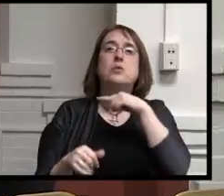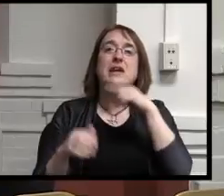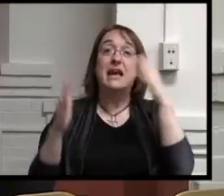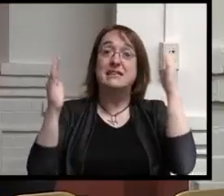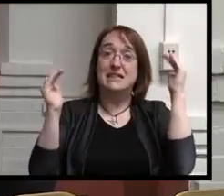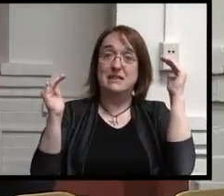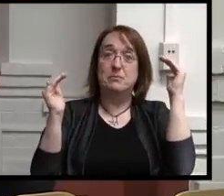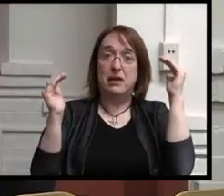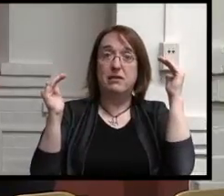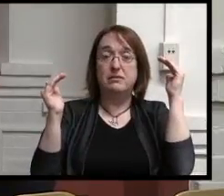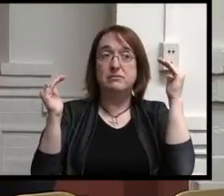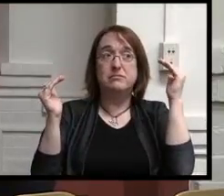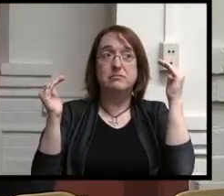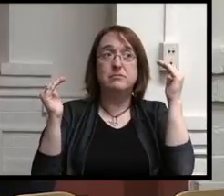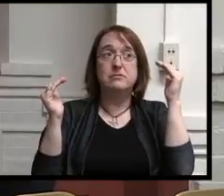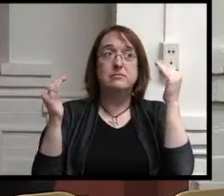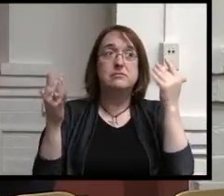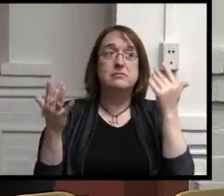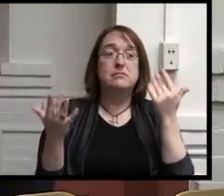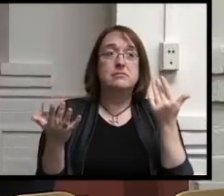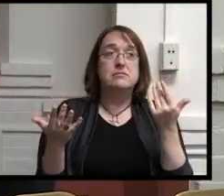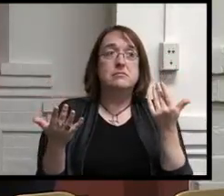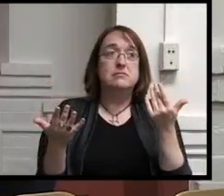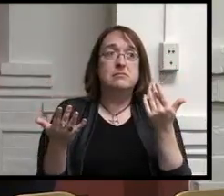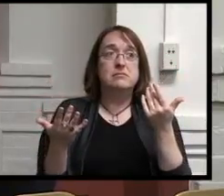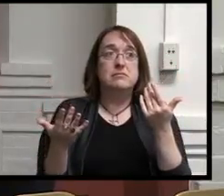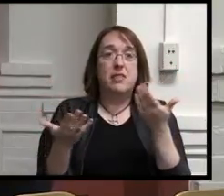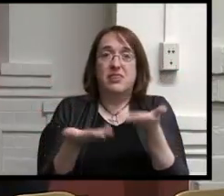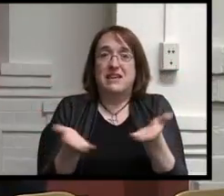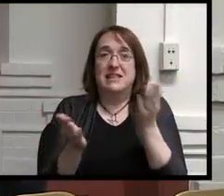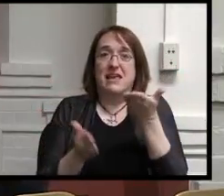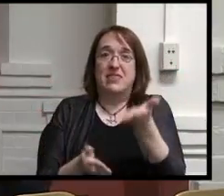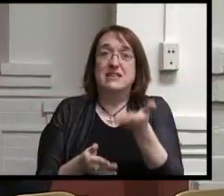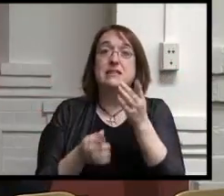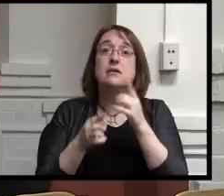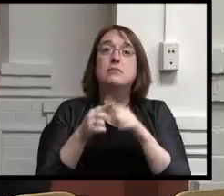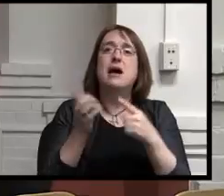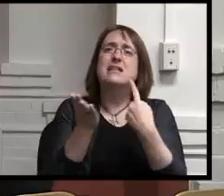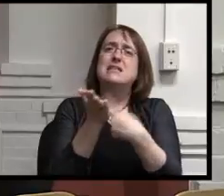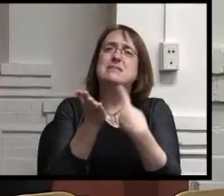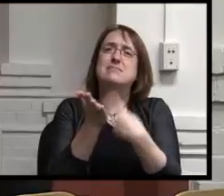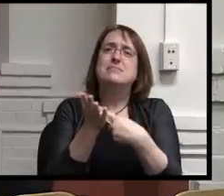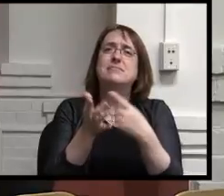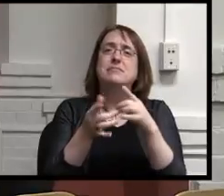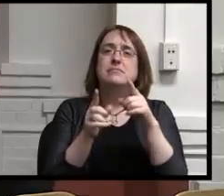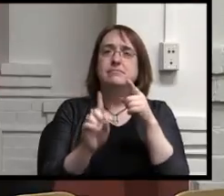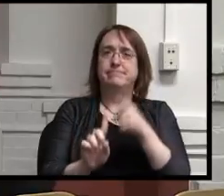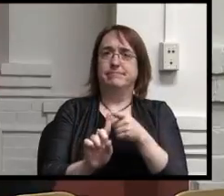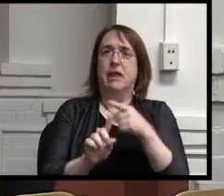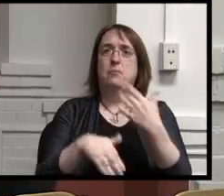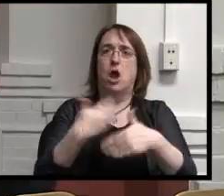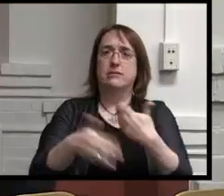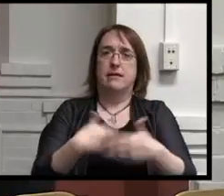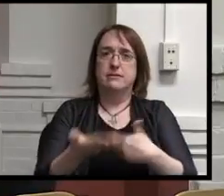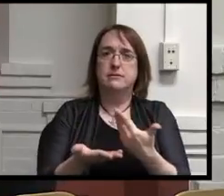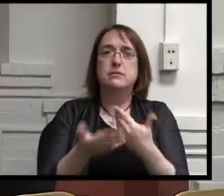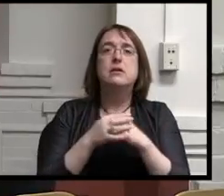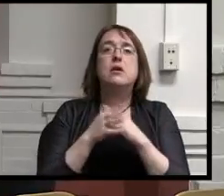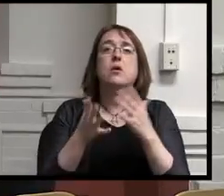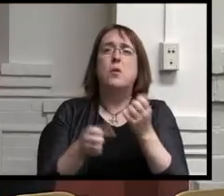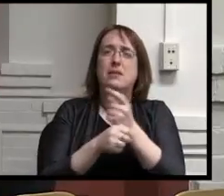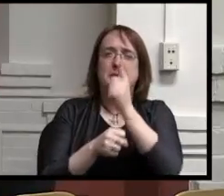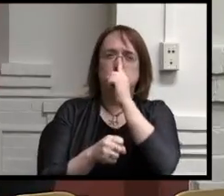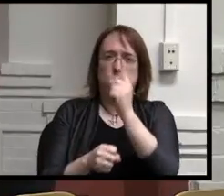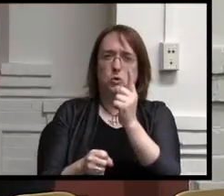favor. Yeah. But just to the process, I really want to make sure that I explain